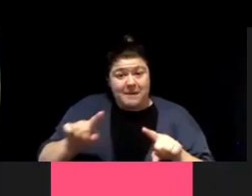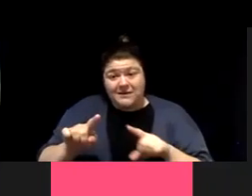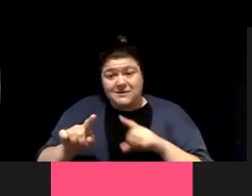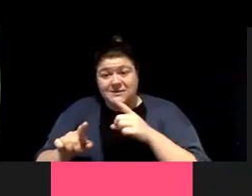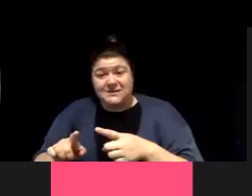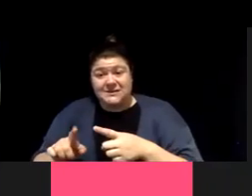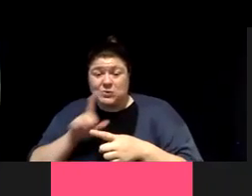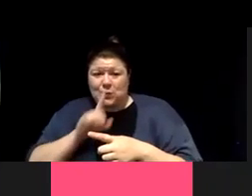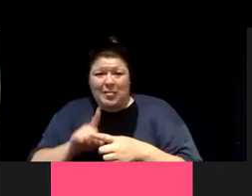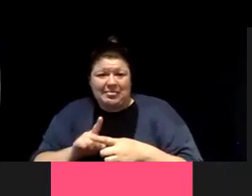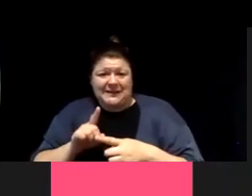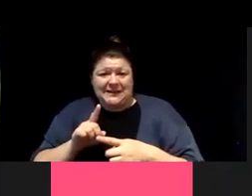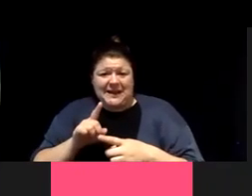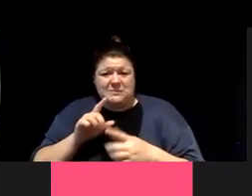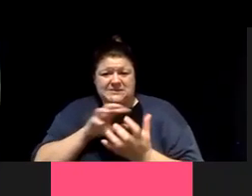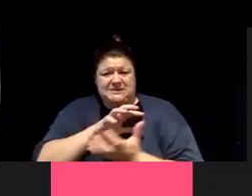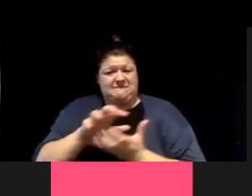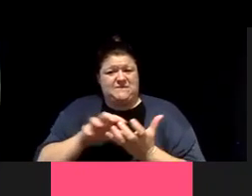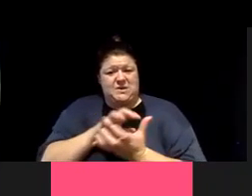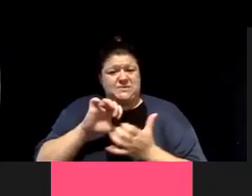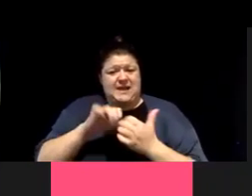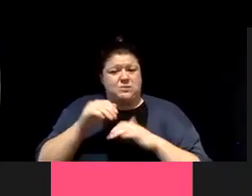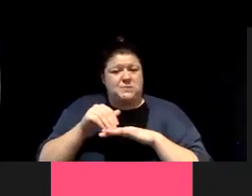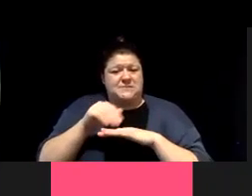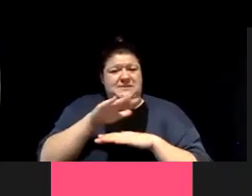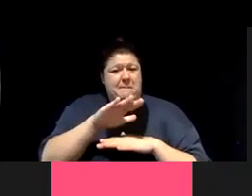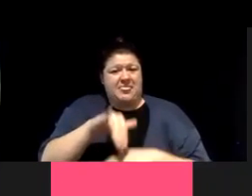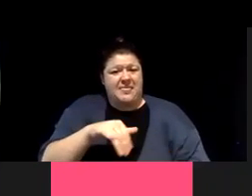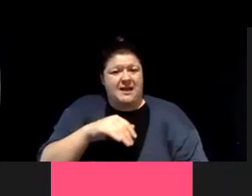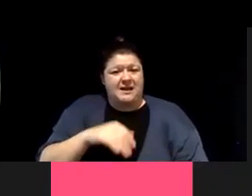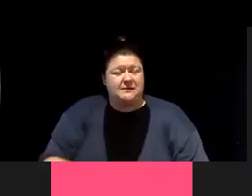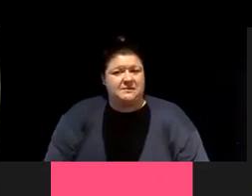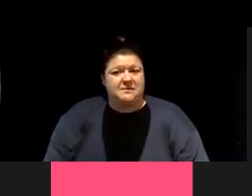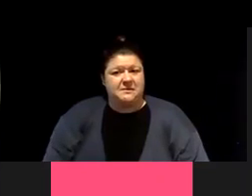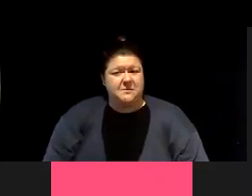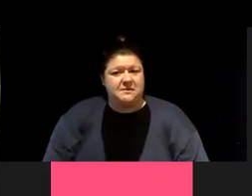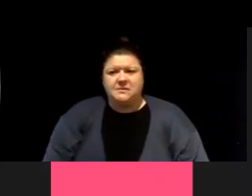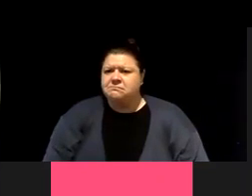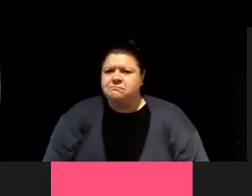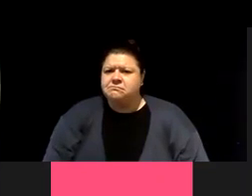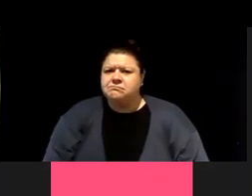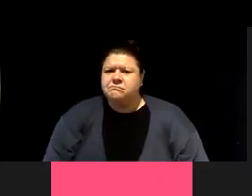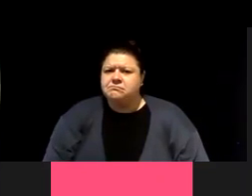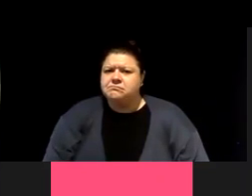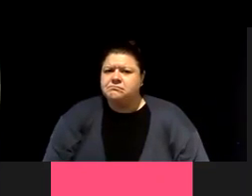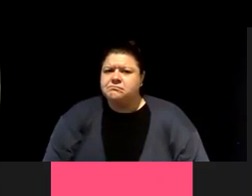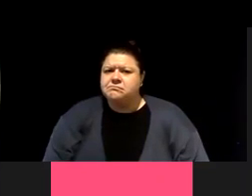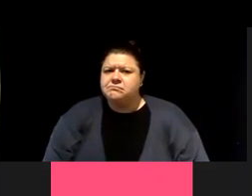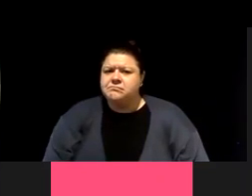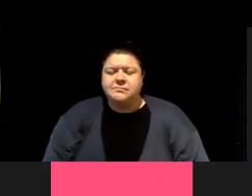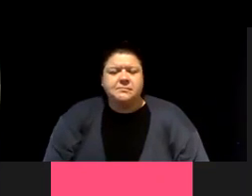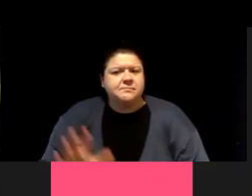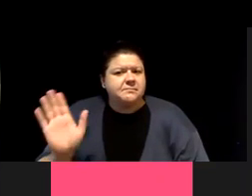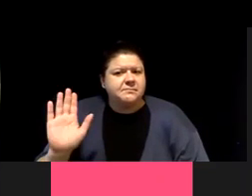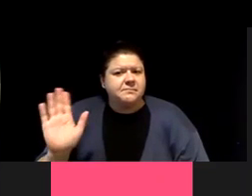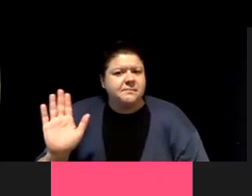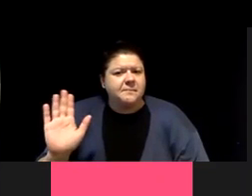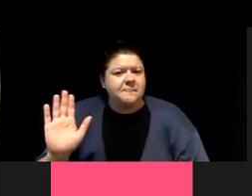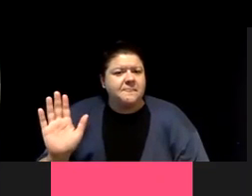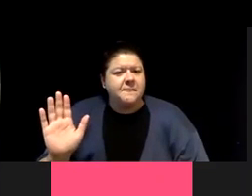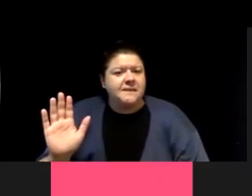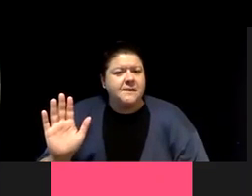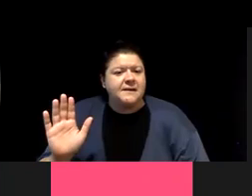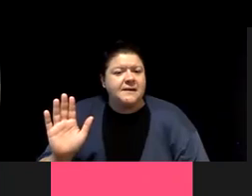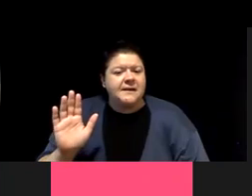kind of like confused how to submit that. I practiced it with Nima. So the only reason